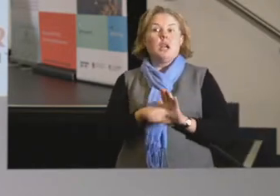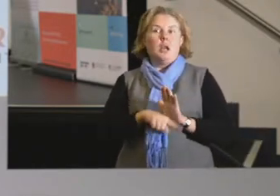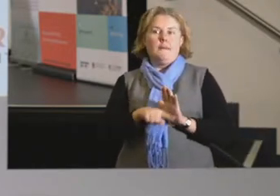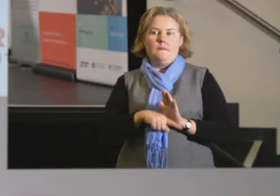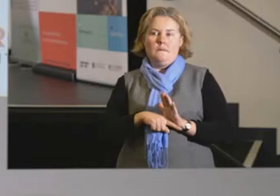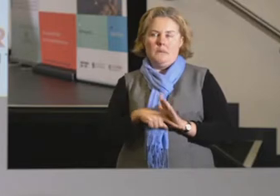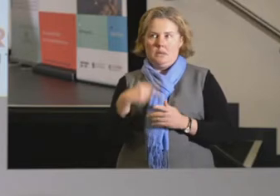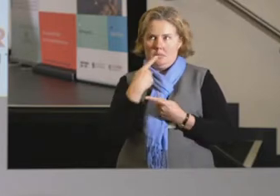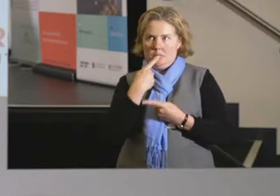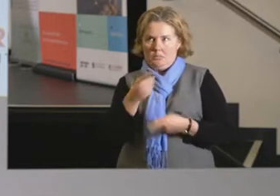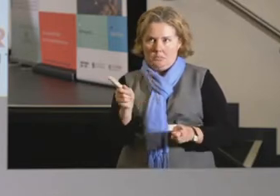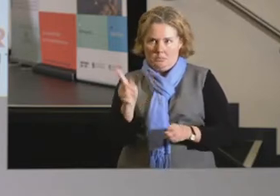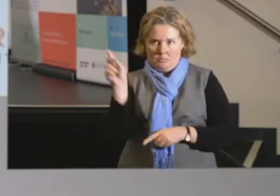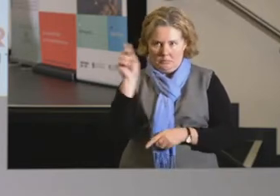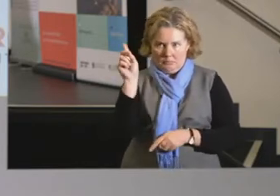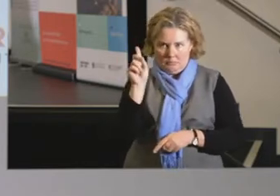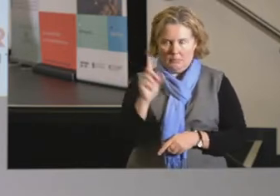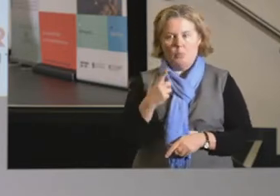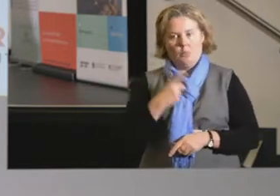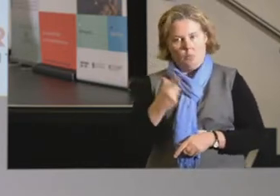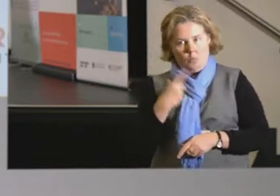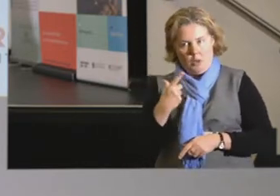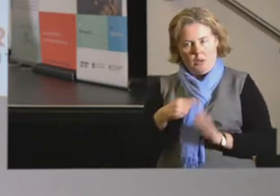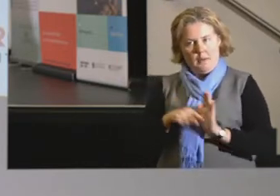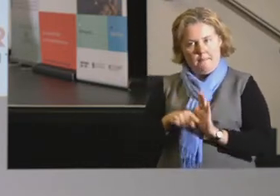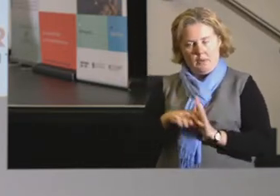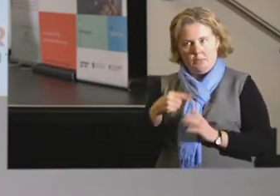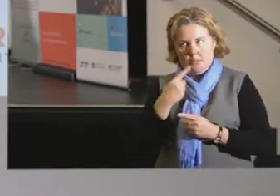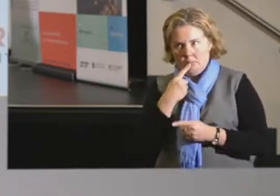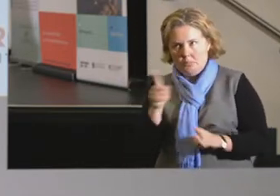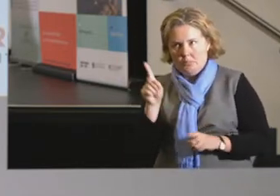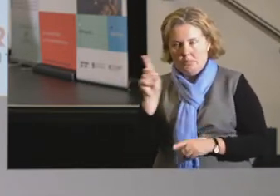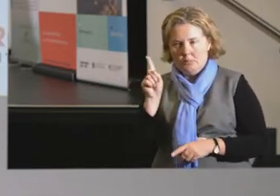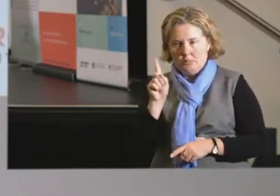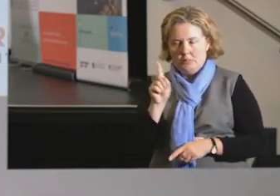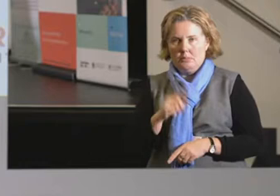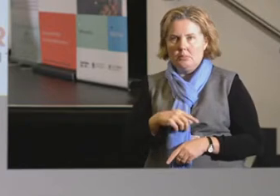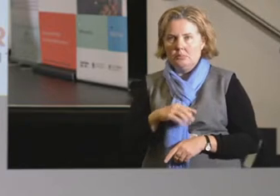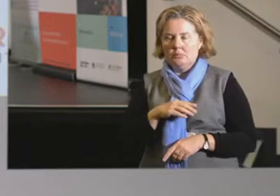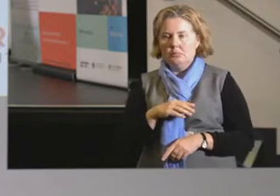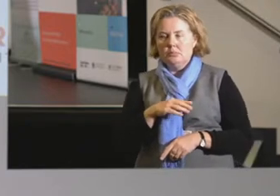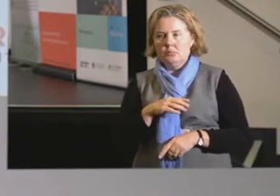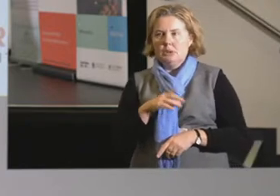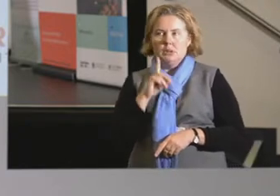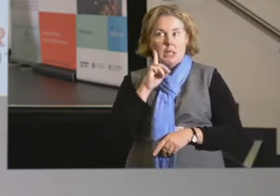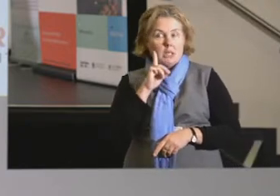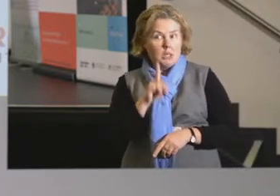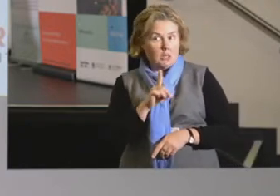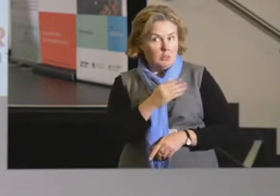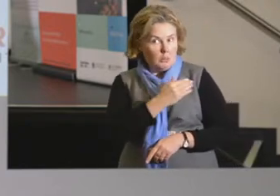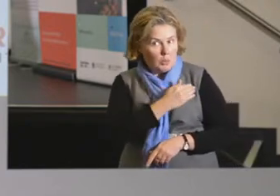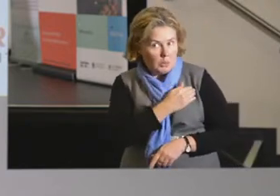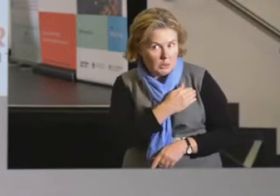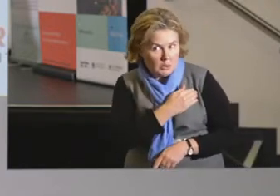The reason is very simple. Yesterday, was it only yesterday? Yes, yesterday morning,